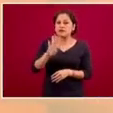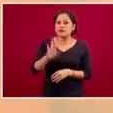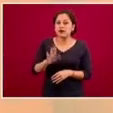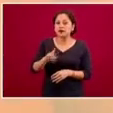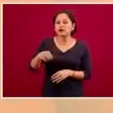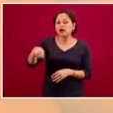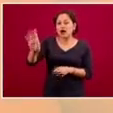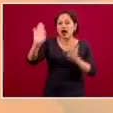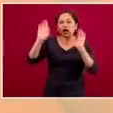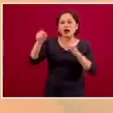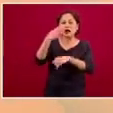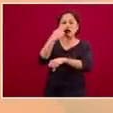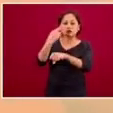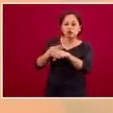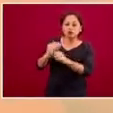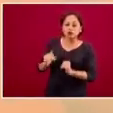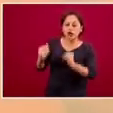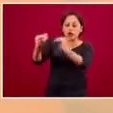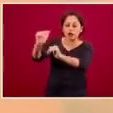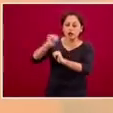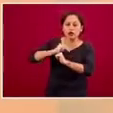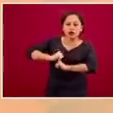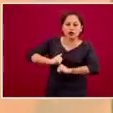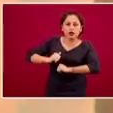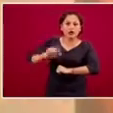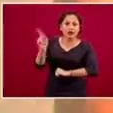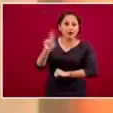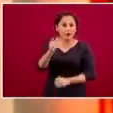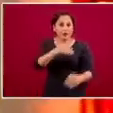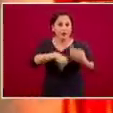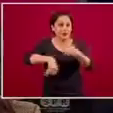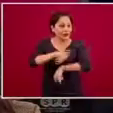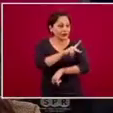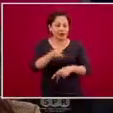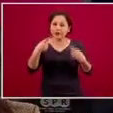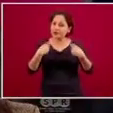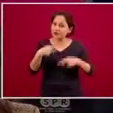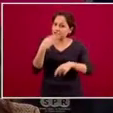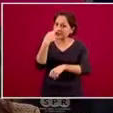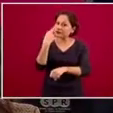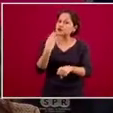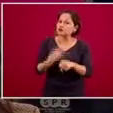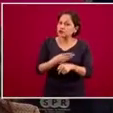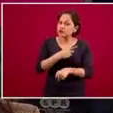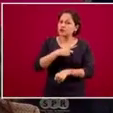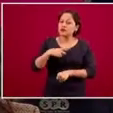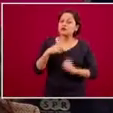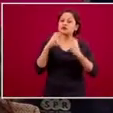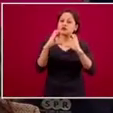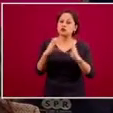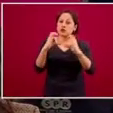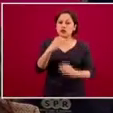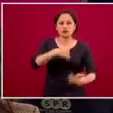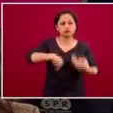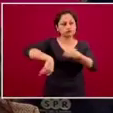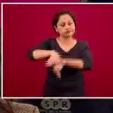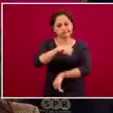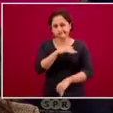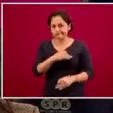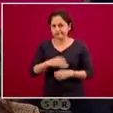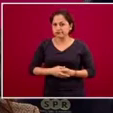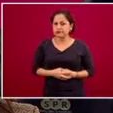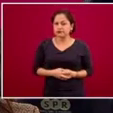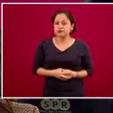And some people have been talking about the increasing in the restrictions and the